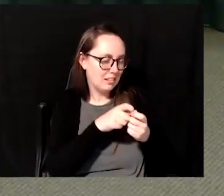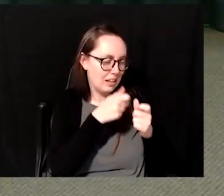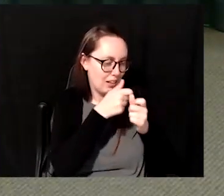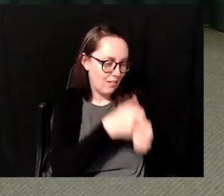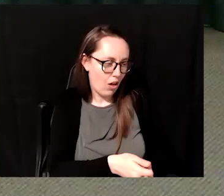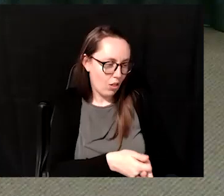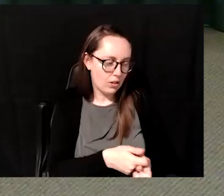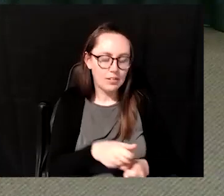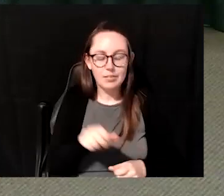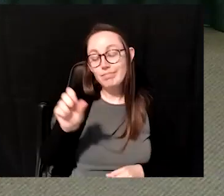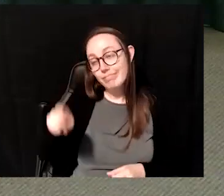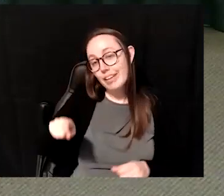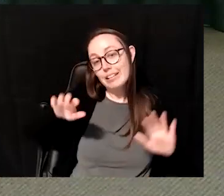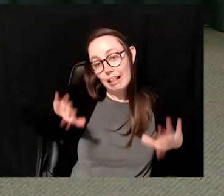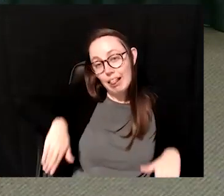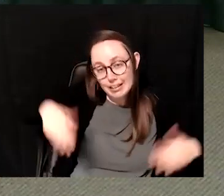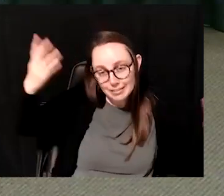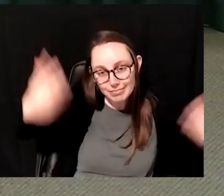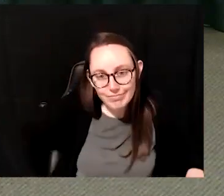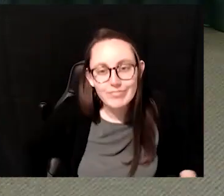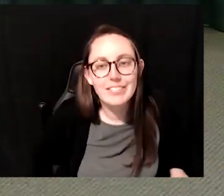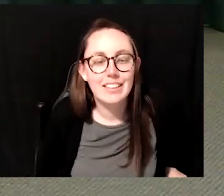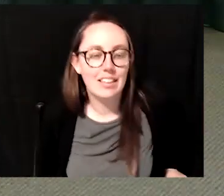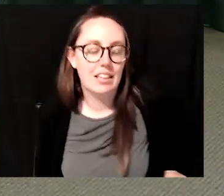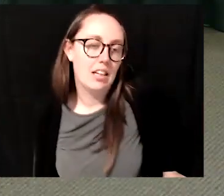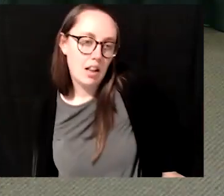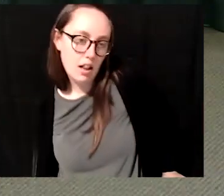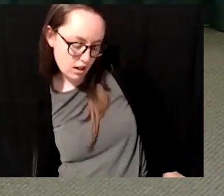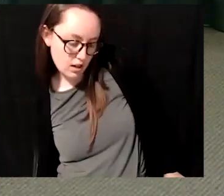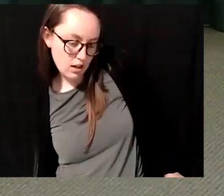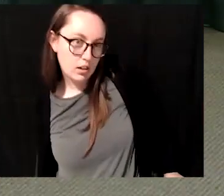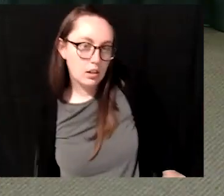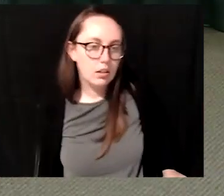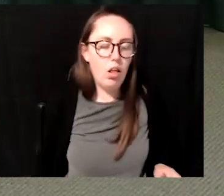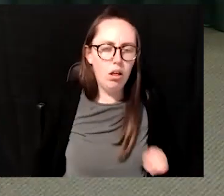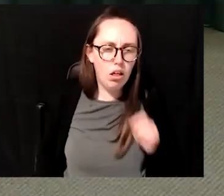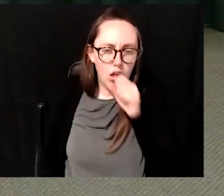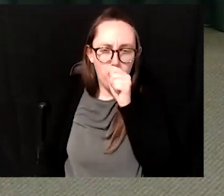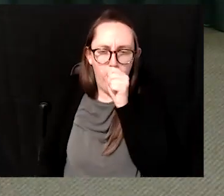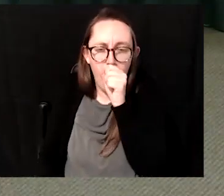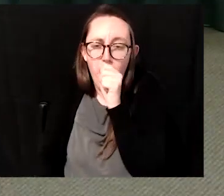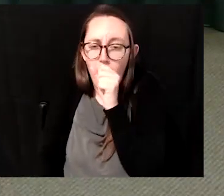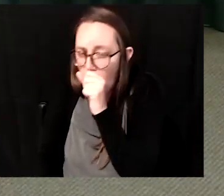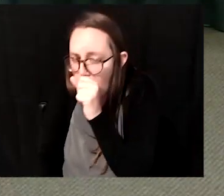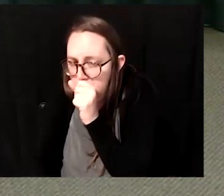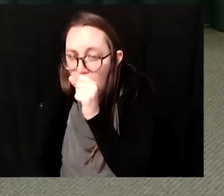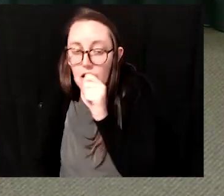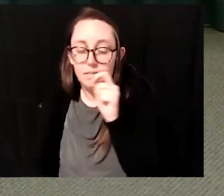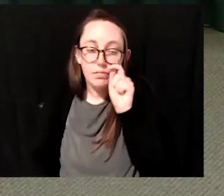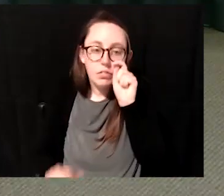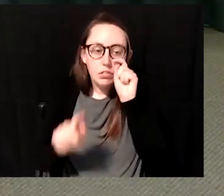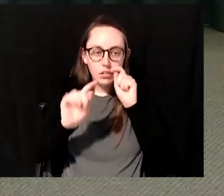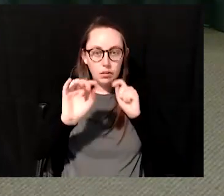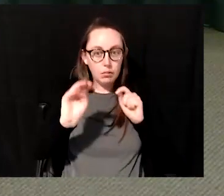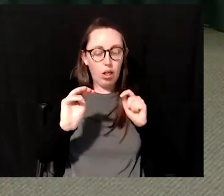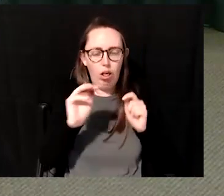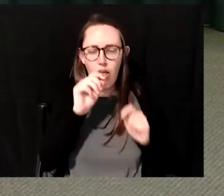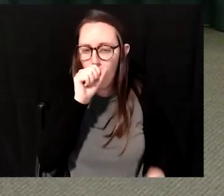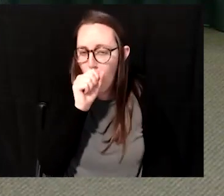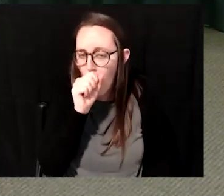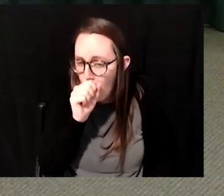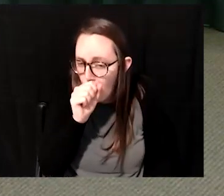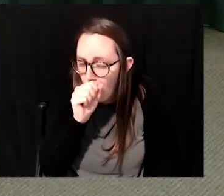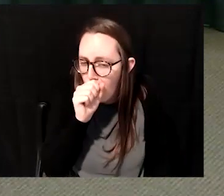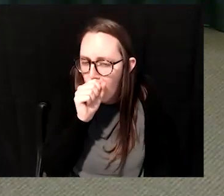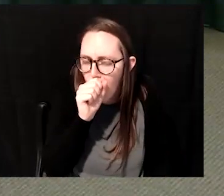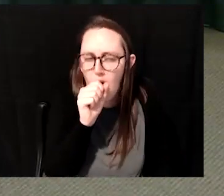well it's late you know that's something we always know that that if that if town meeting adds funds yeah um and